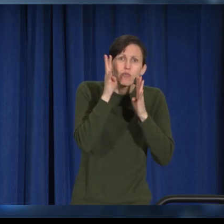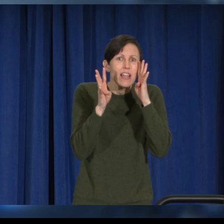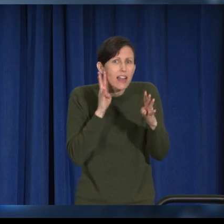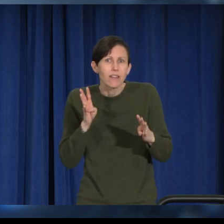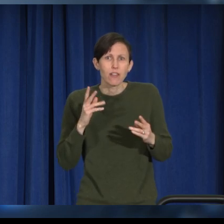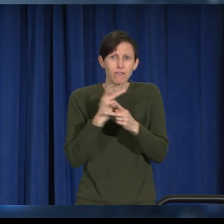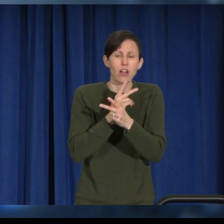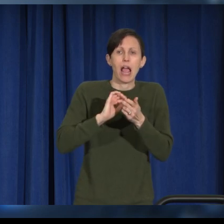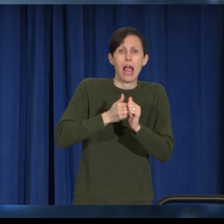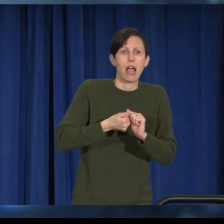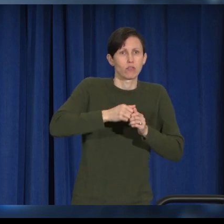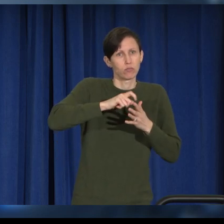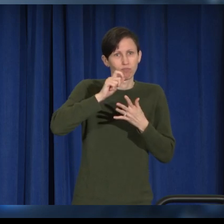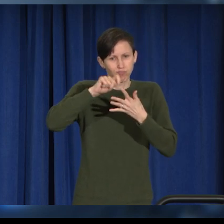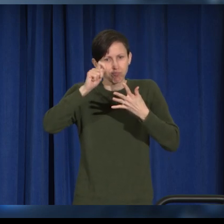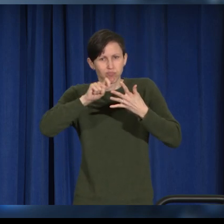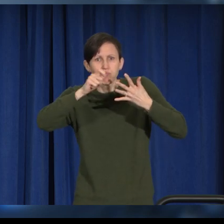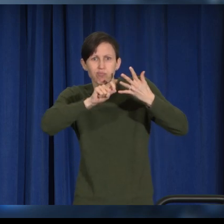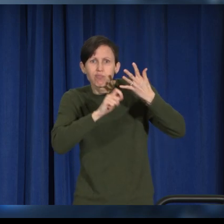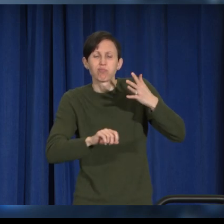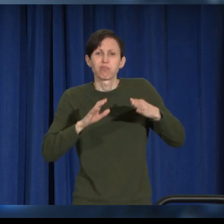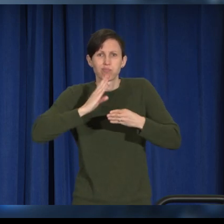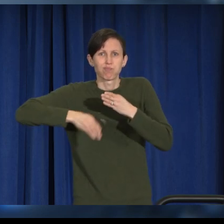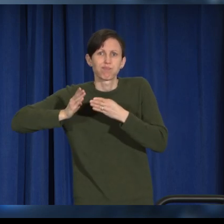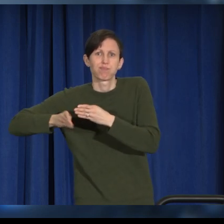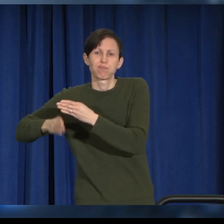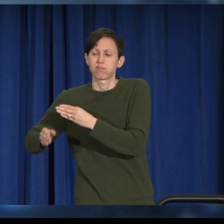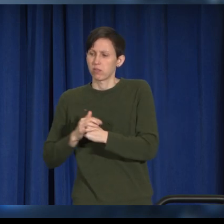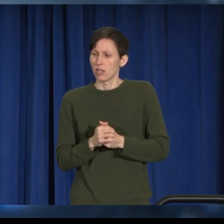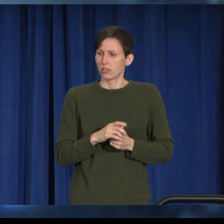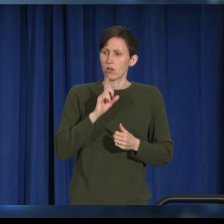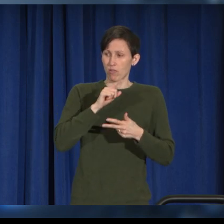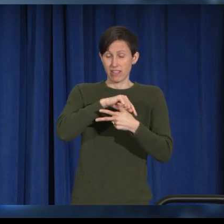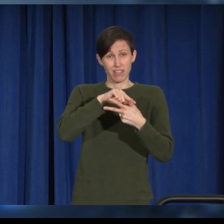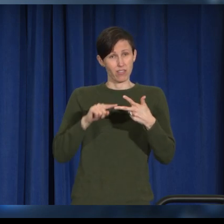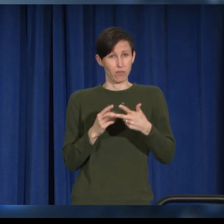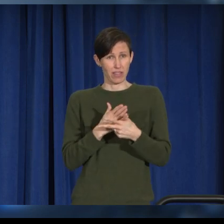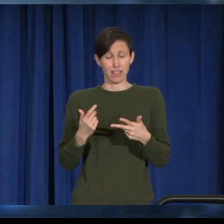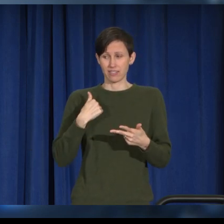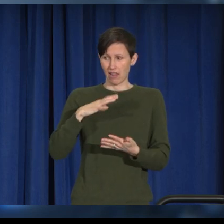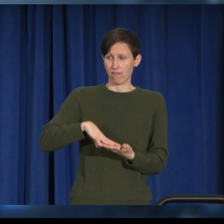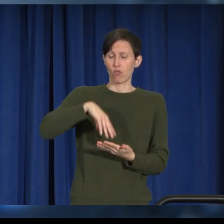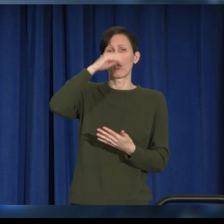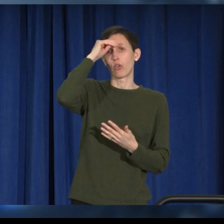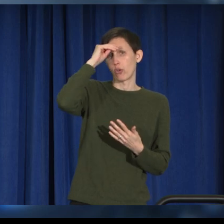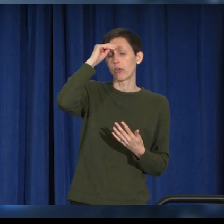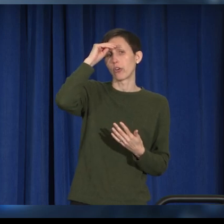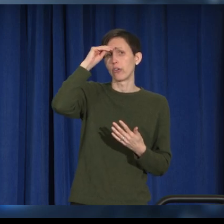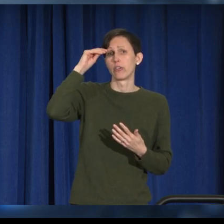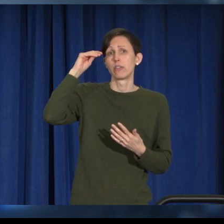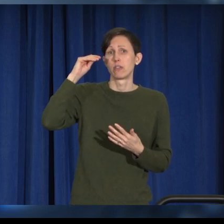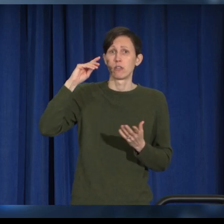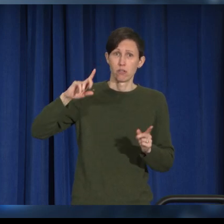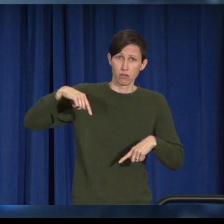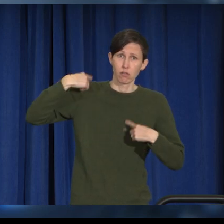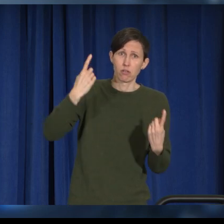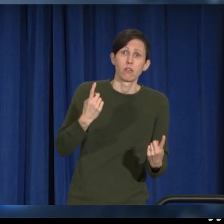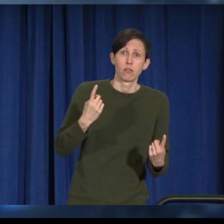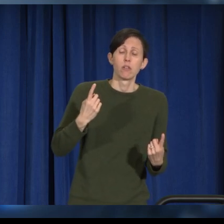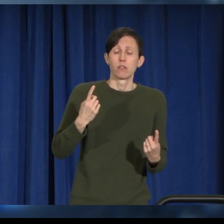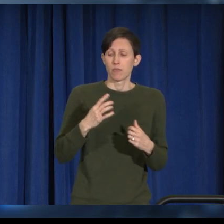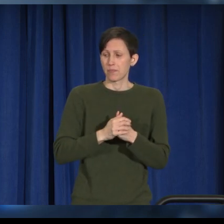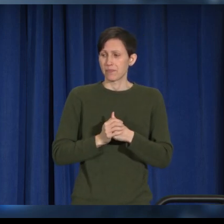done. So when I think about what I've learned along the way, the three things that really have really stood out to